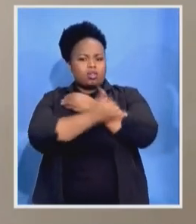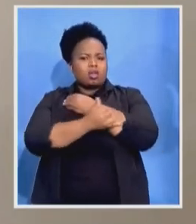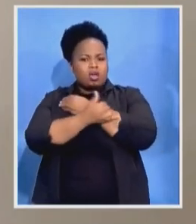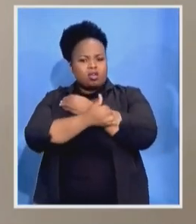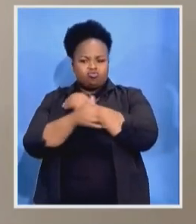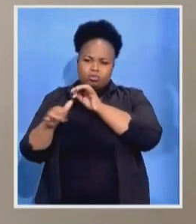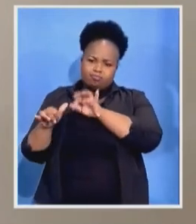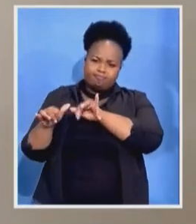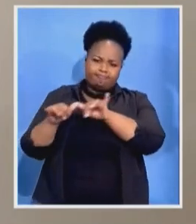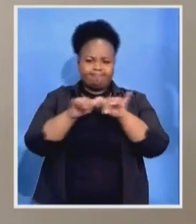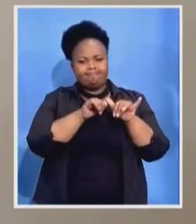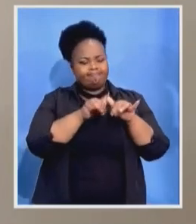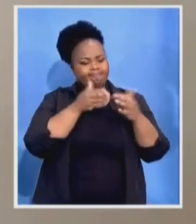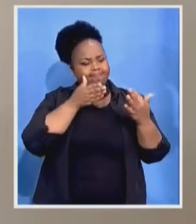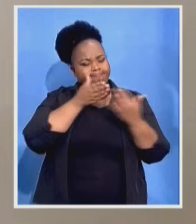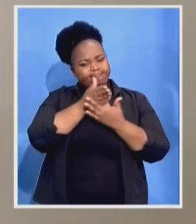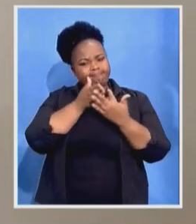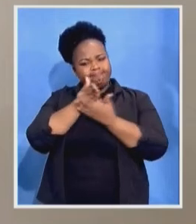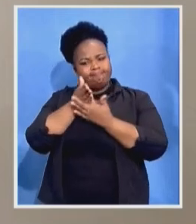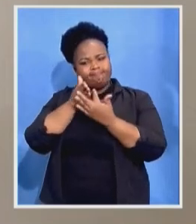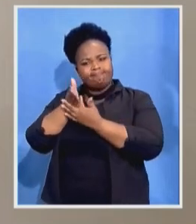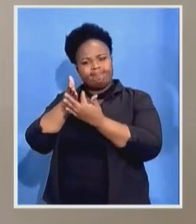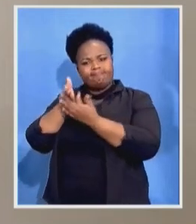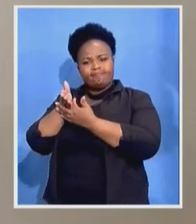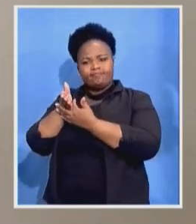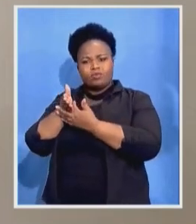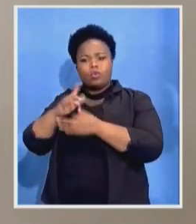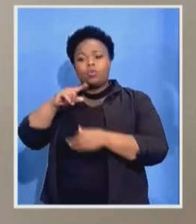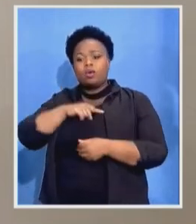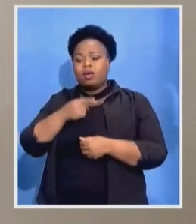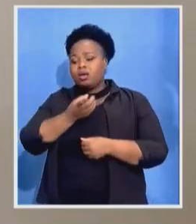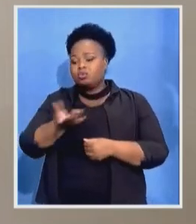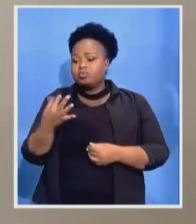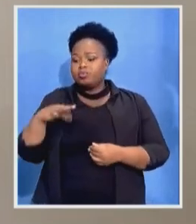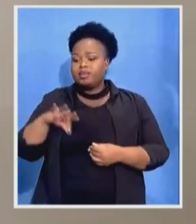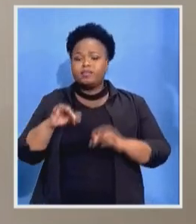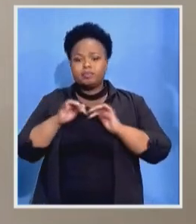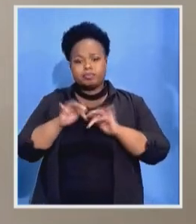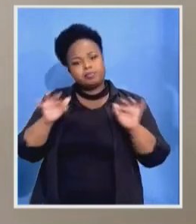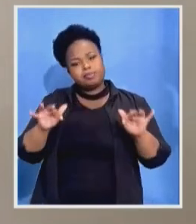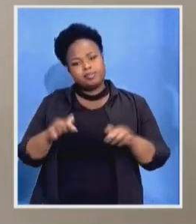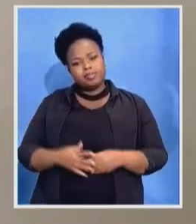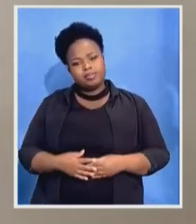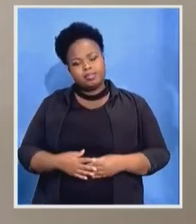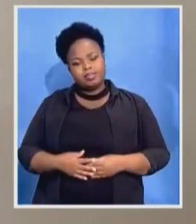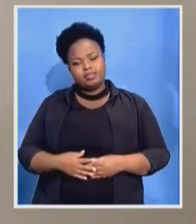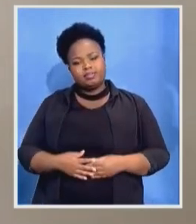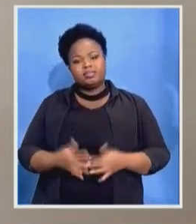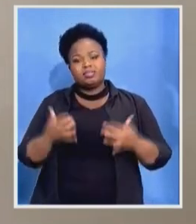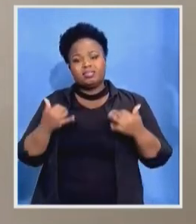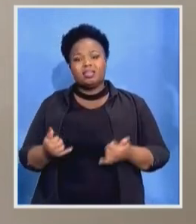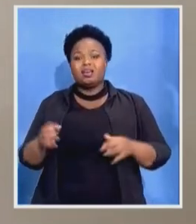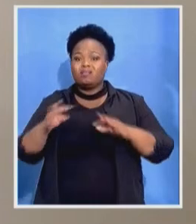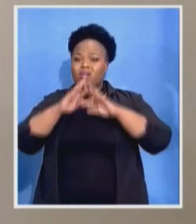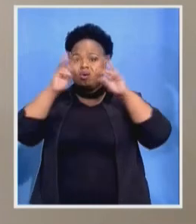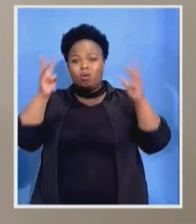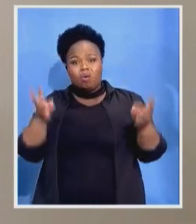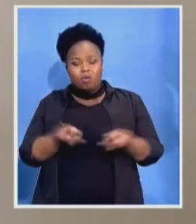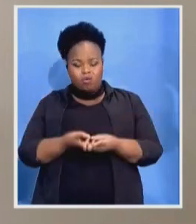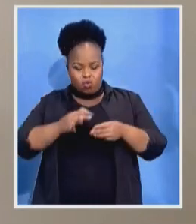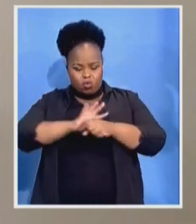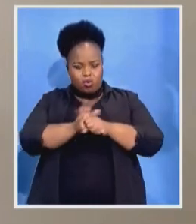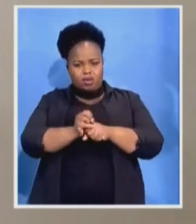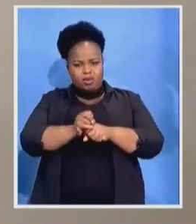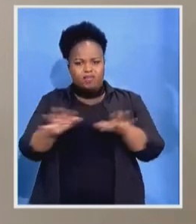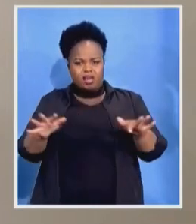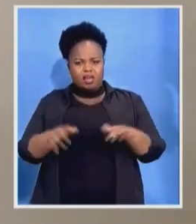a public good. As the COVID-19 global pandemic crisis demonstrably underlined,